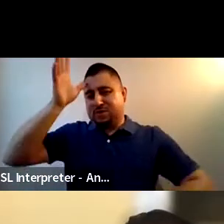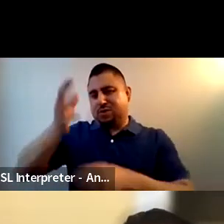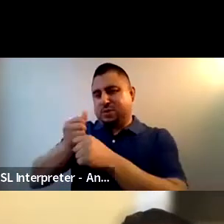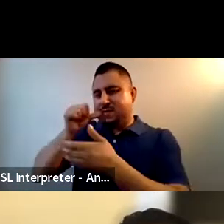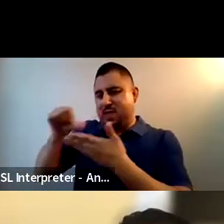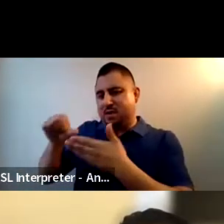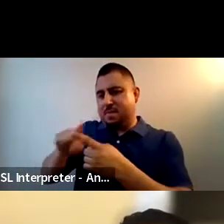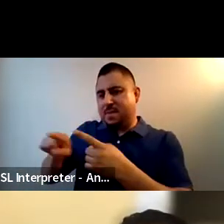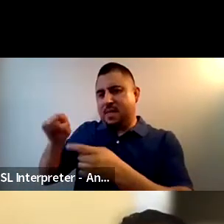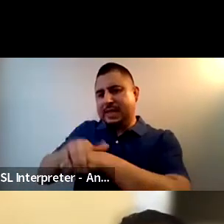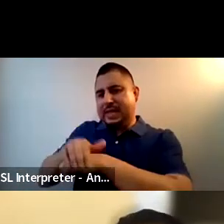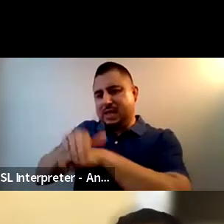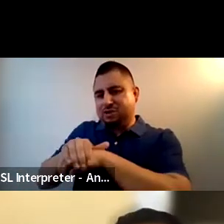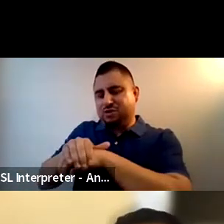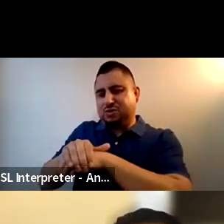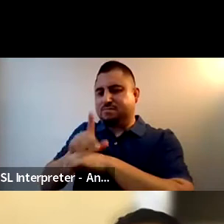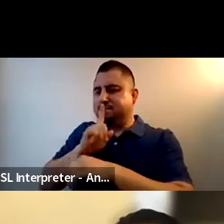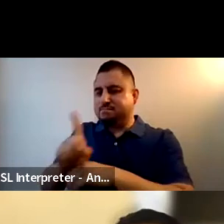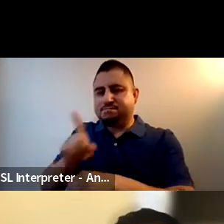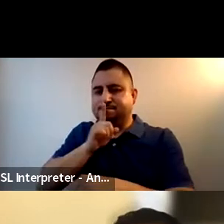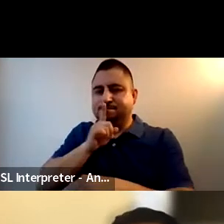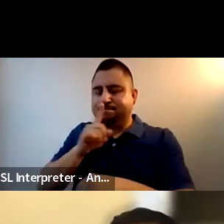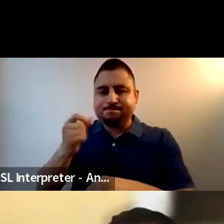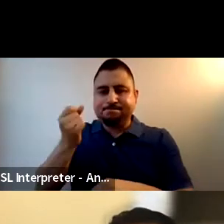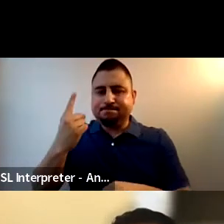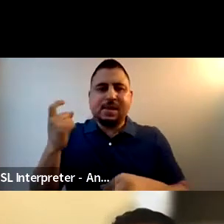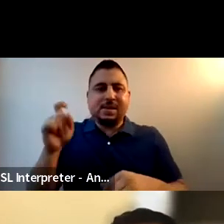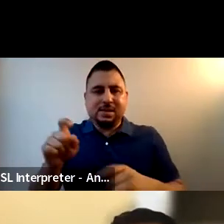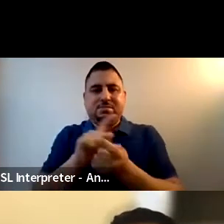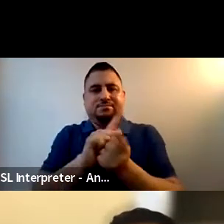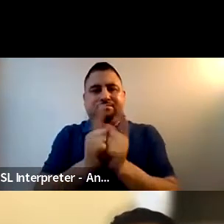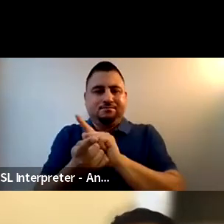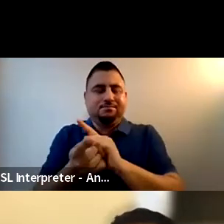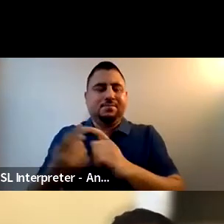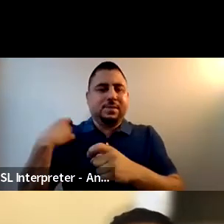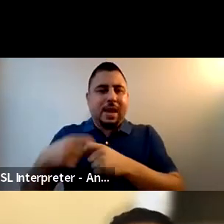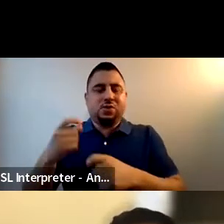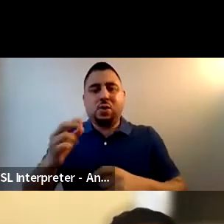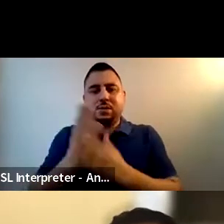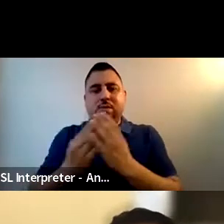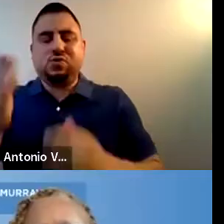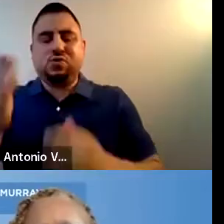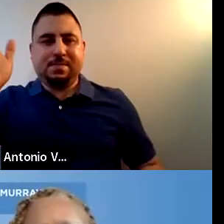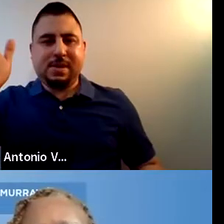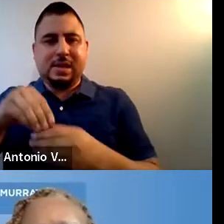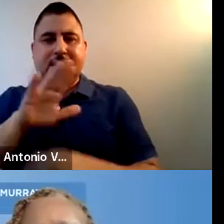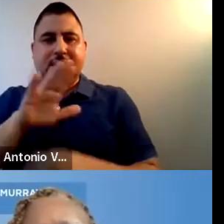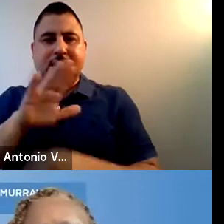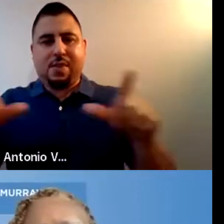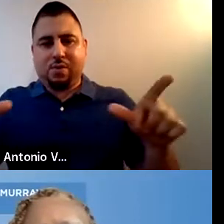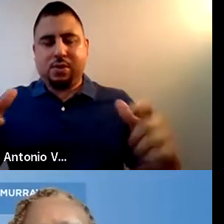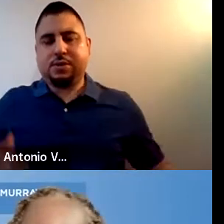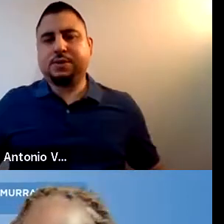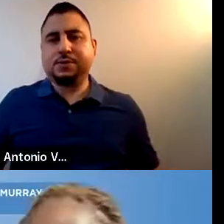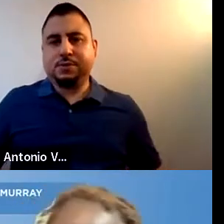and they are in English. They do not understand. We need someone to come out and speak to them in their language. Thank